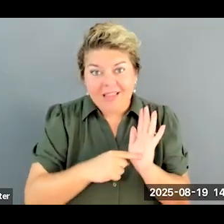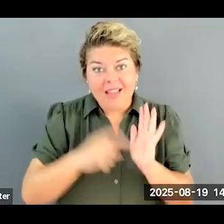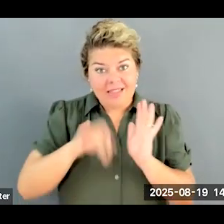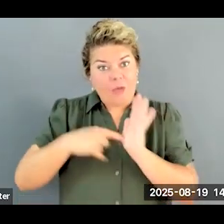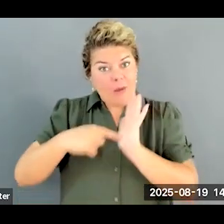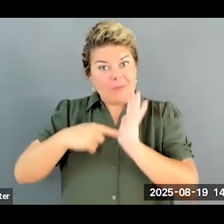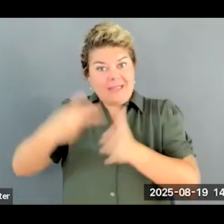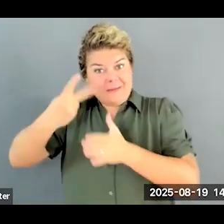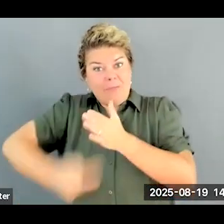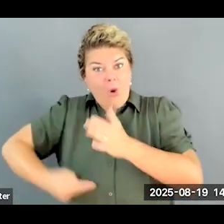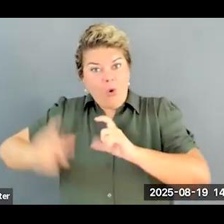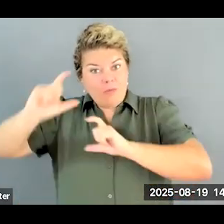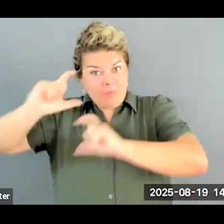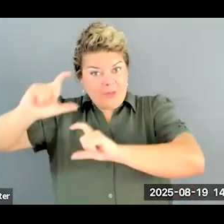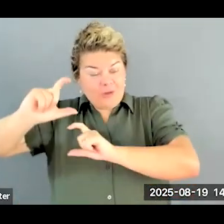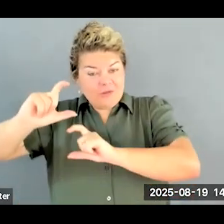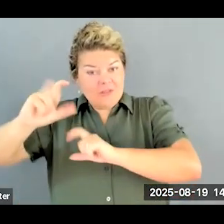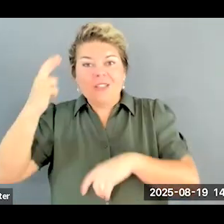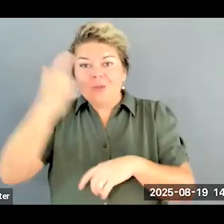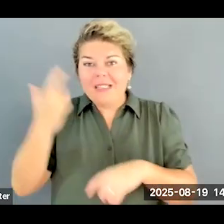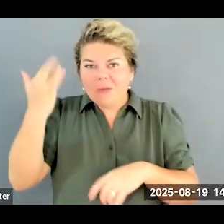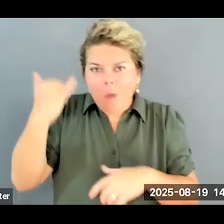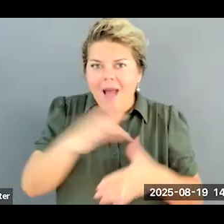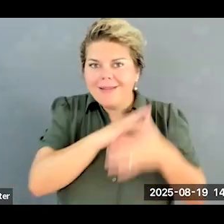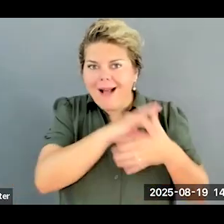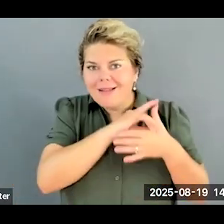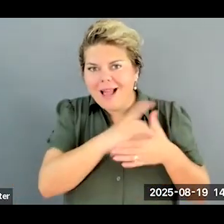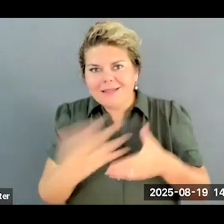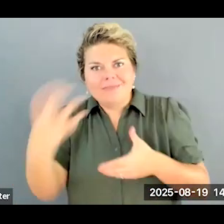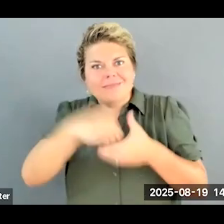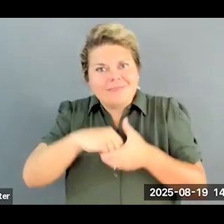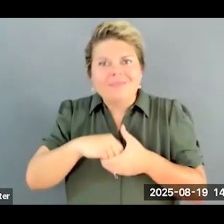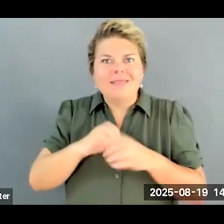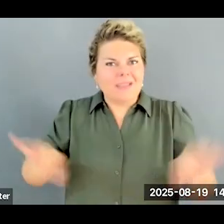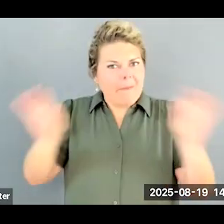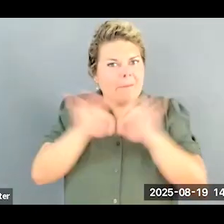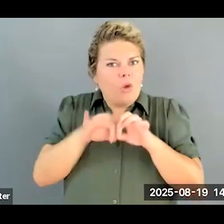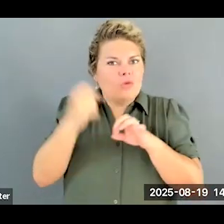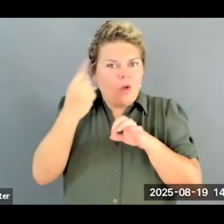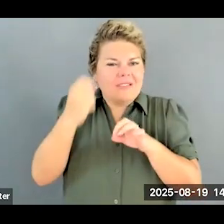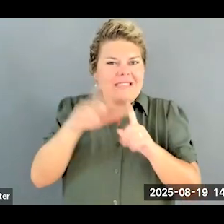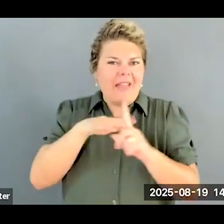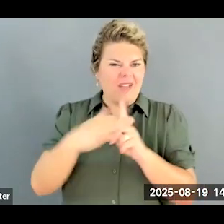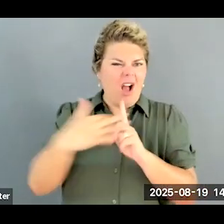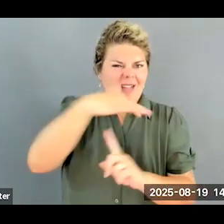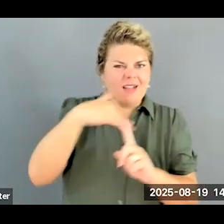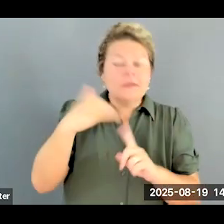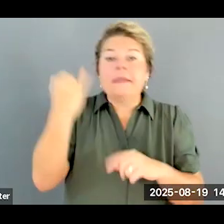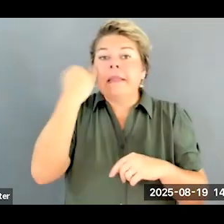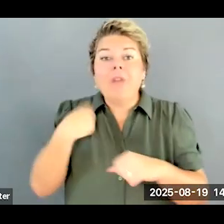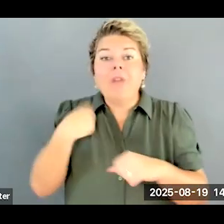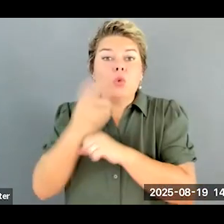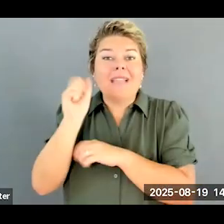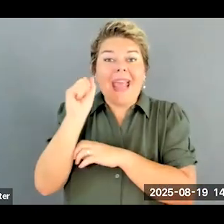both images and the reason why we want to include context to really discern what these images are showing. Now, if I used